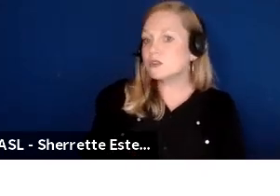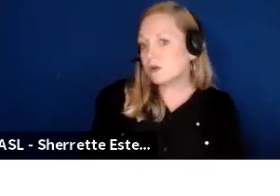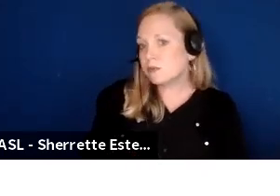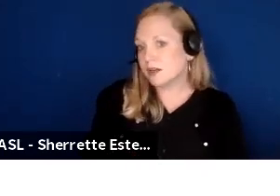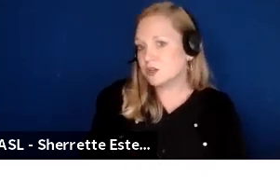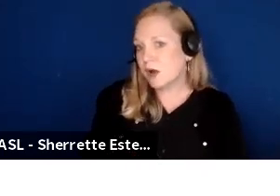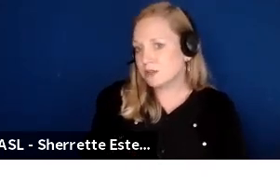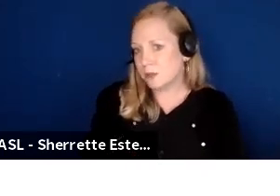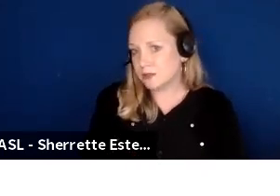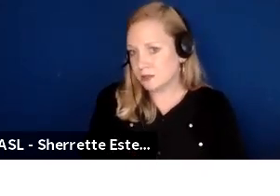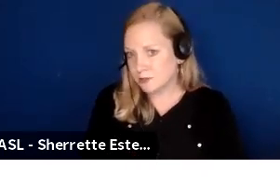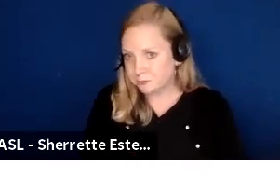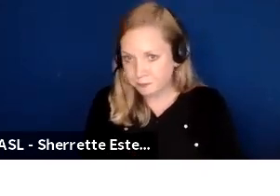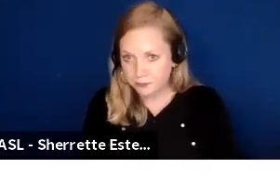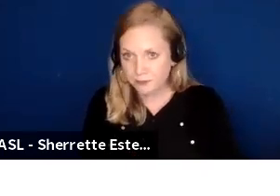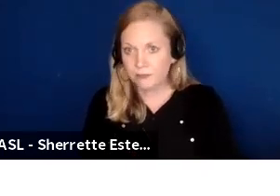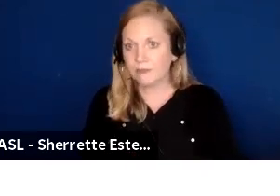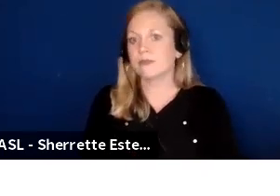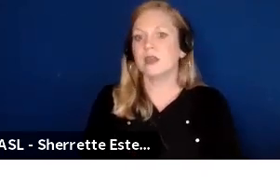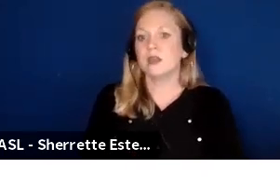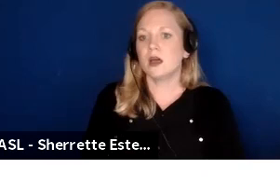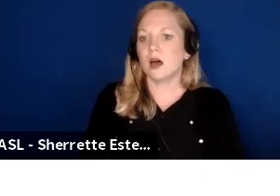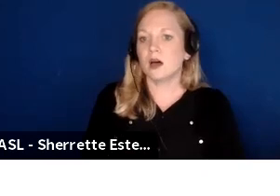This also applies to private spaces.